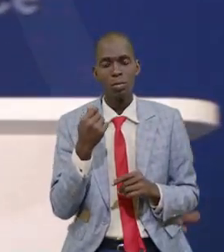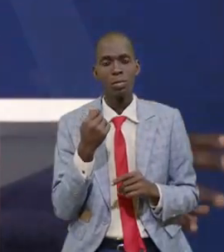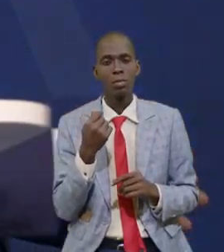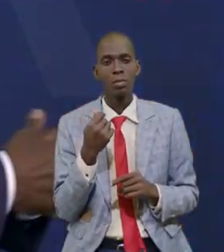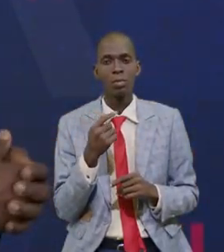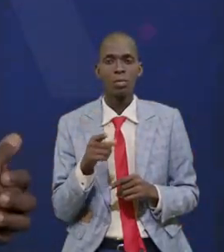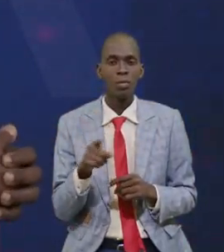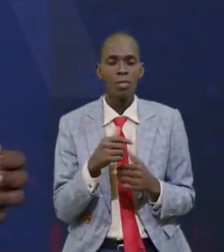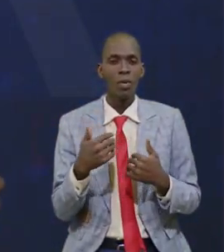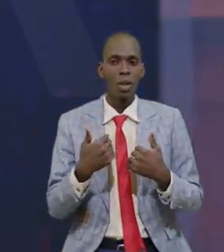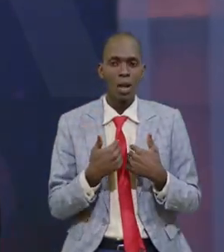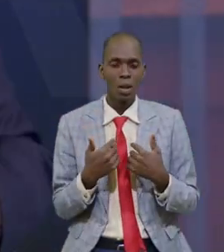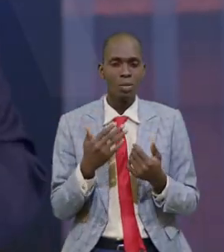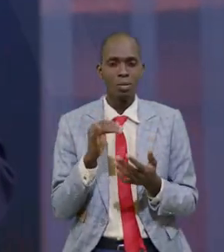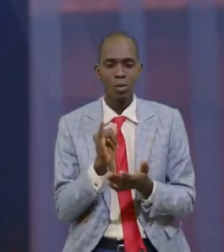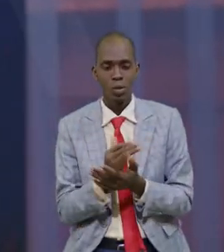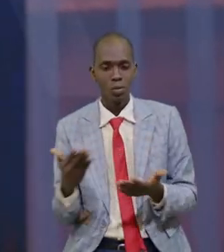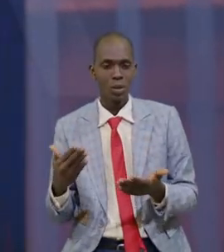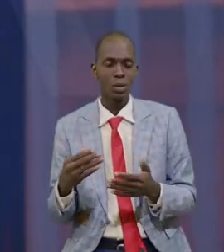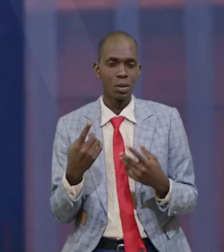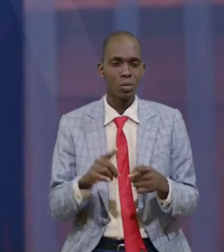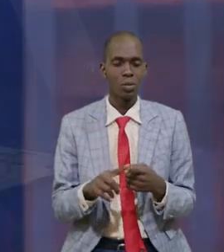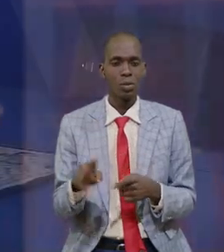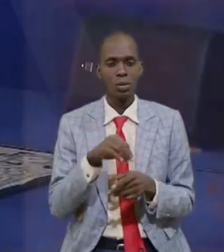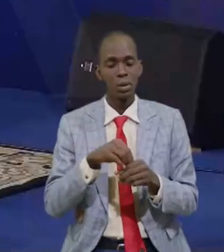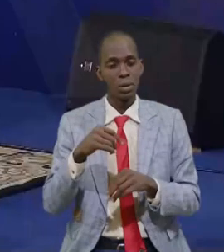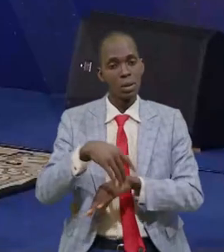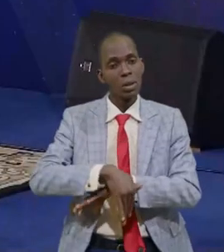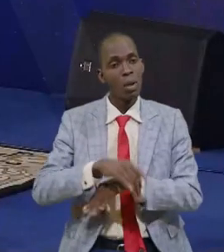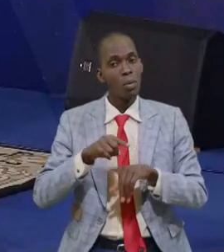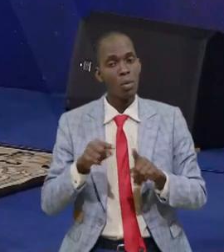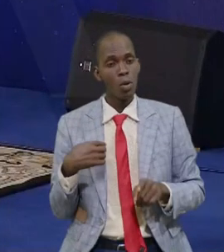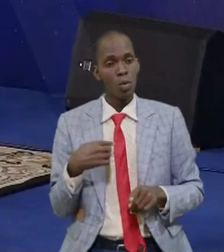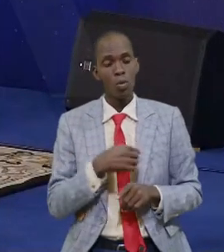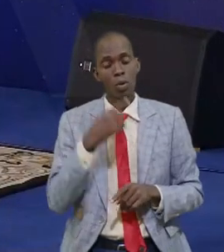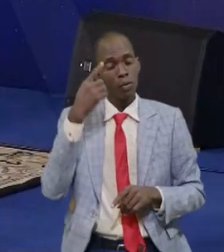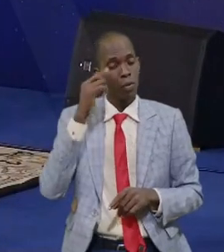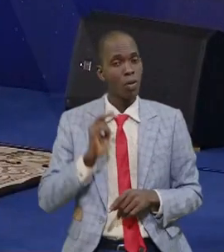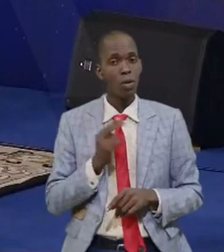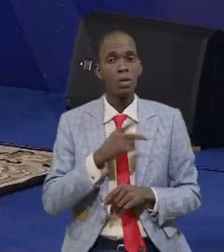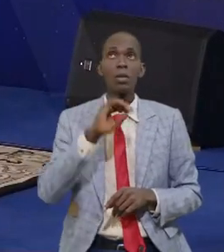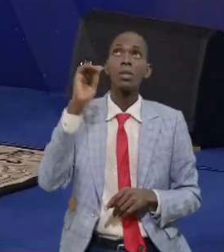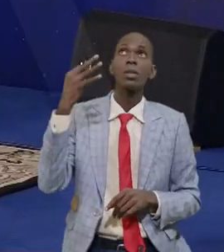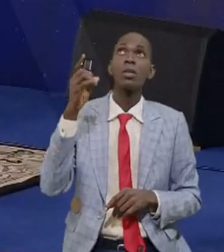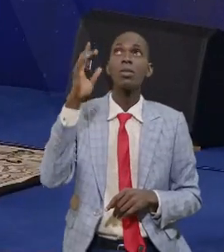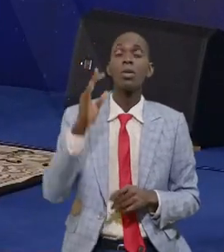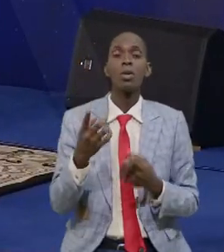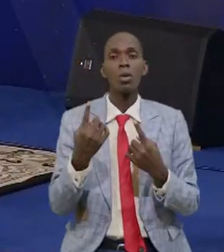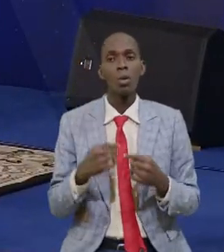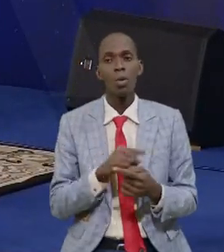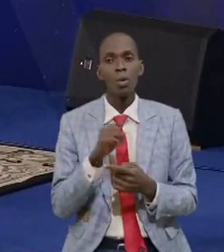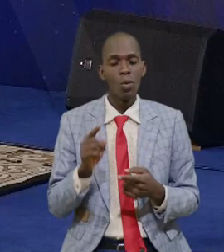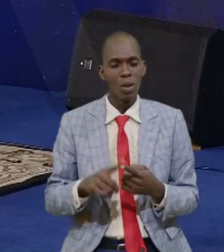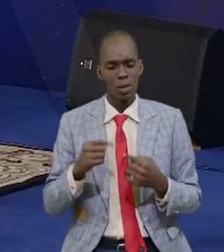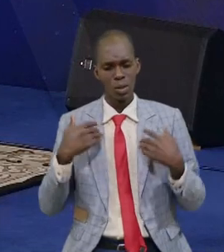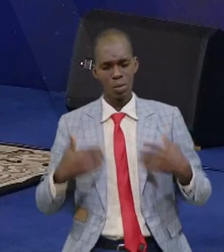in the night and that in the night. But you know, for us, the grace of God comes. Even when your body is saying, am I